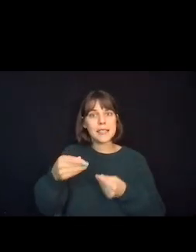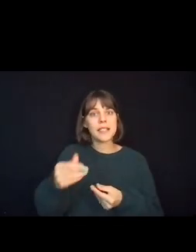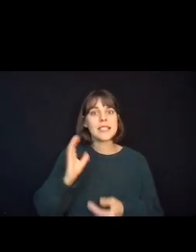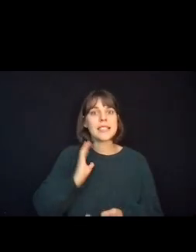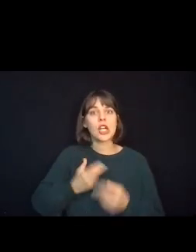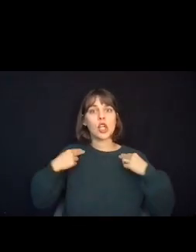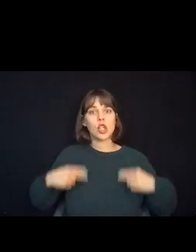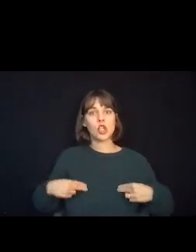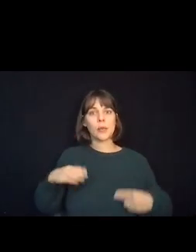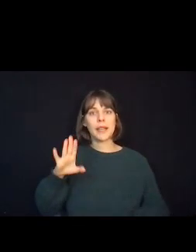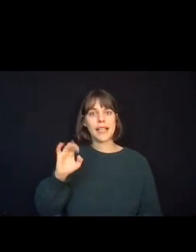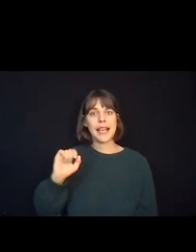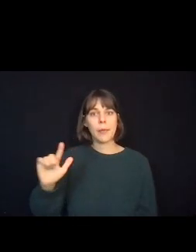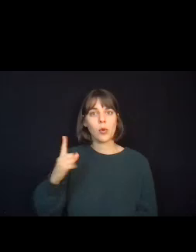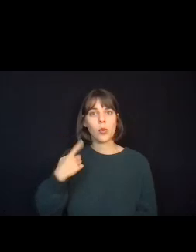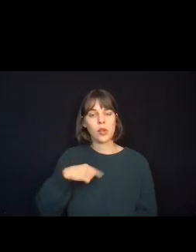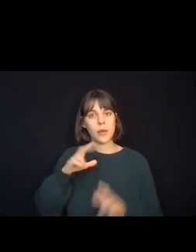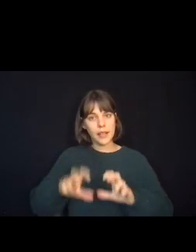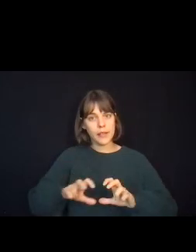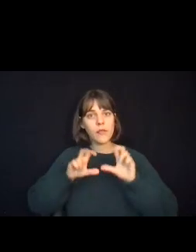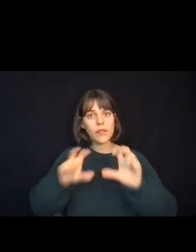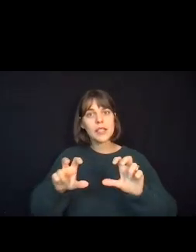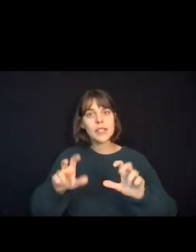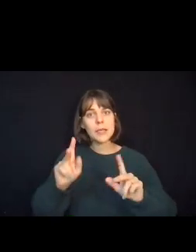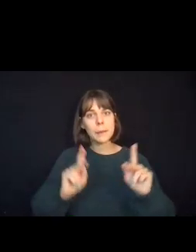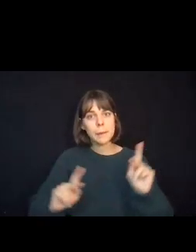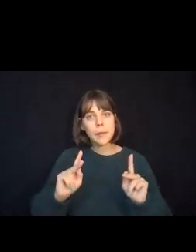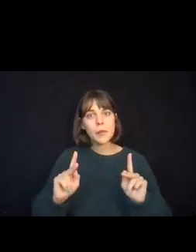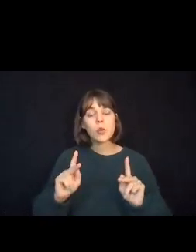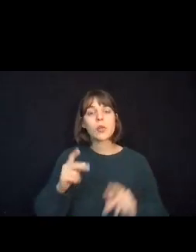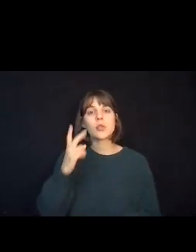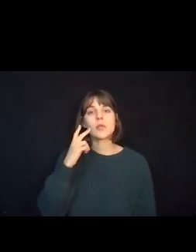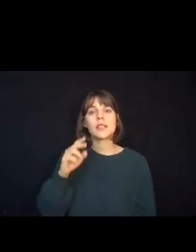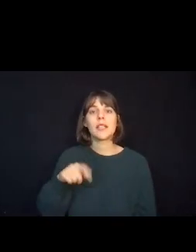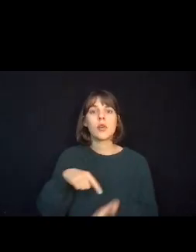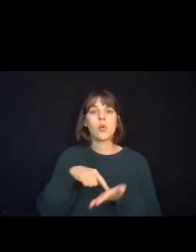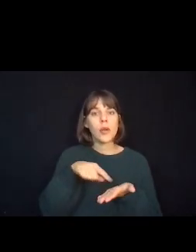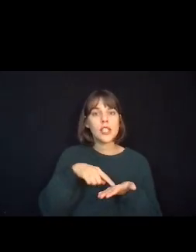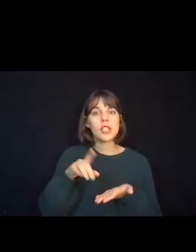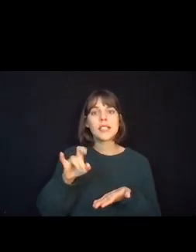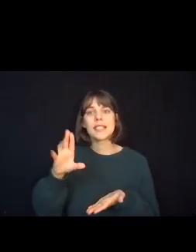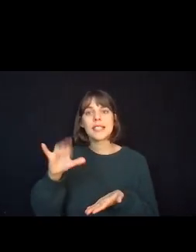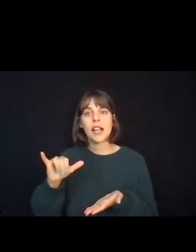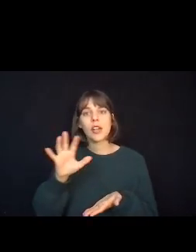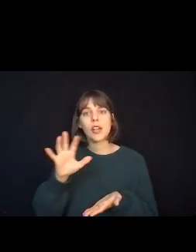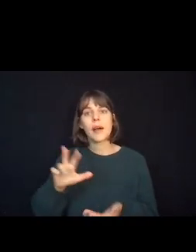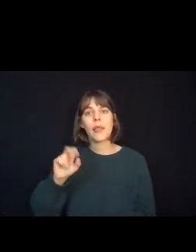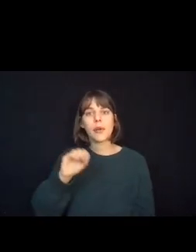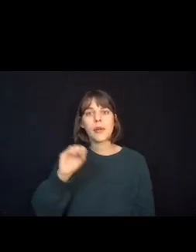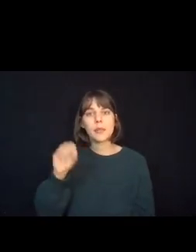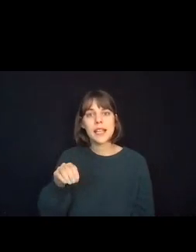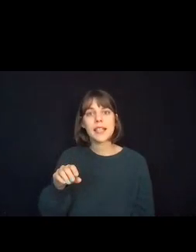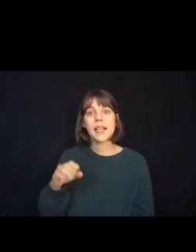capital, who we invest in very much. And so we'll see wages and salaries of about 38% and other employee benefits of about